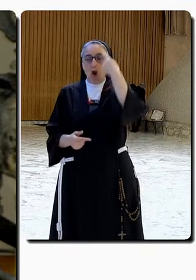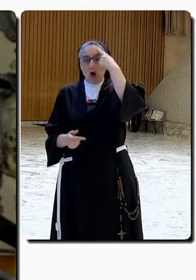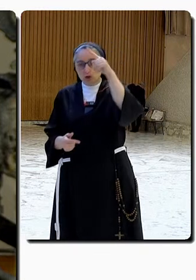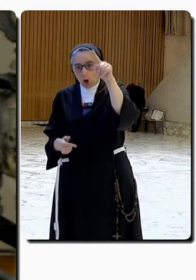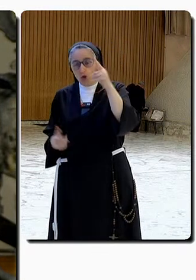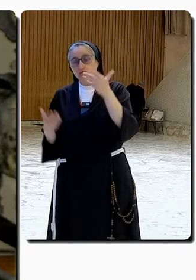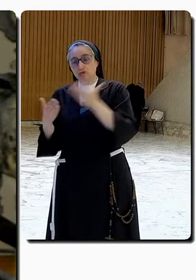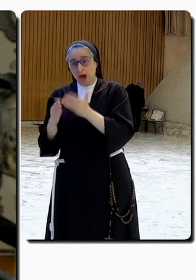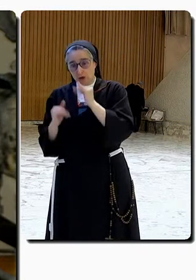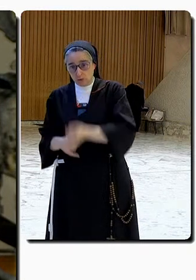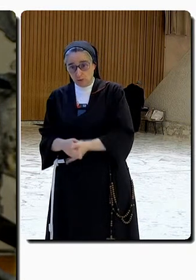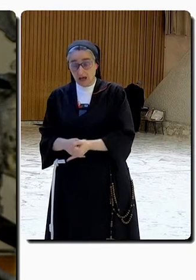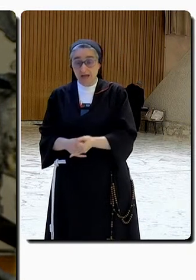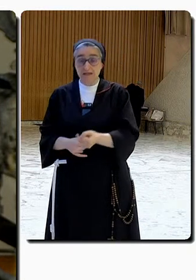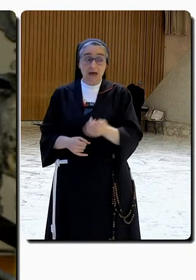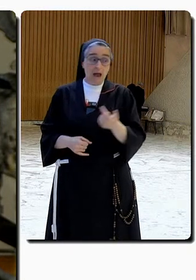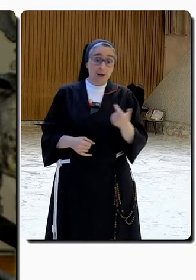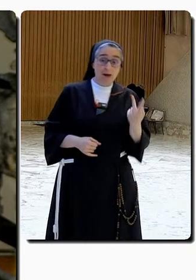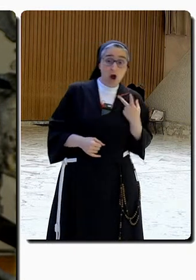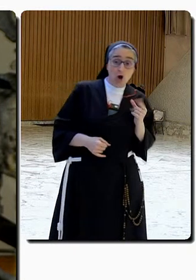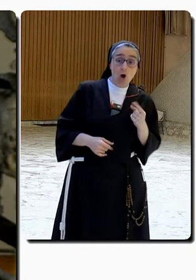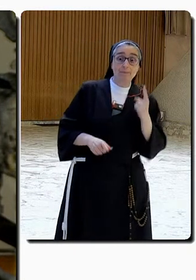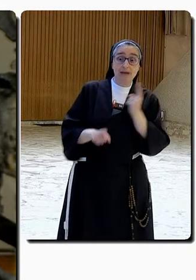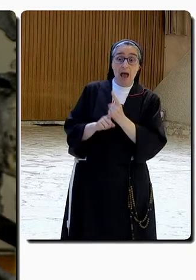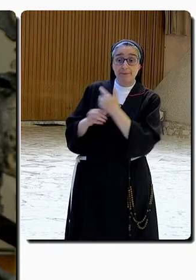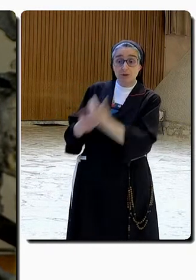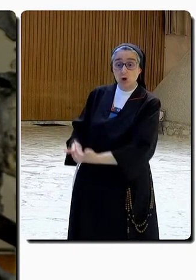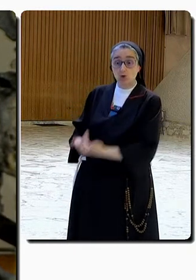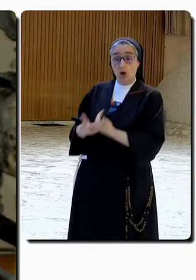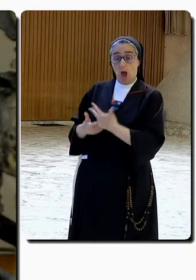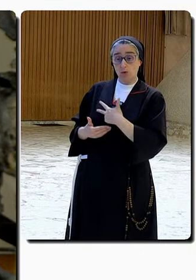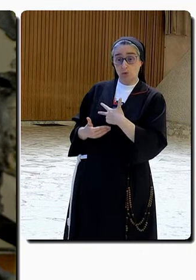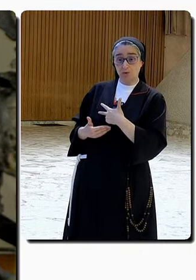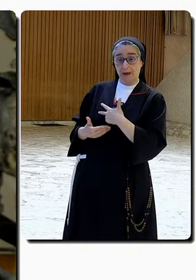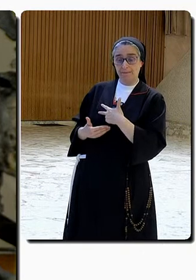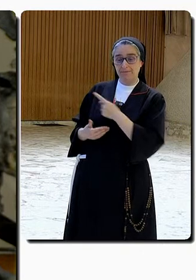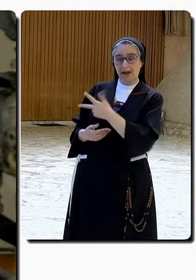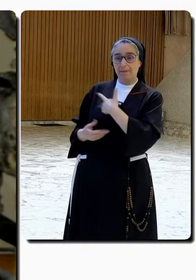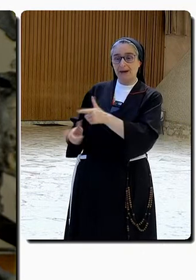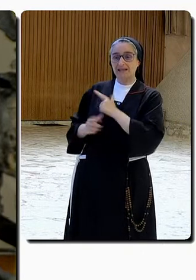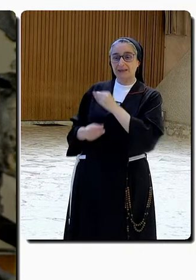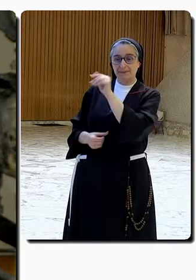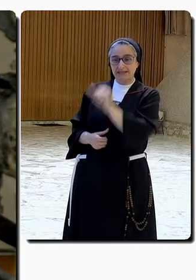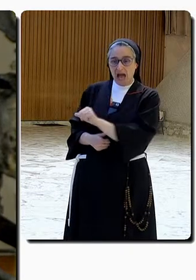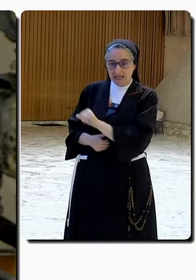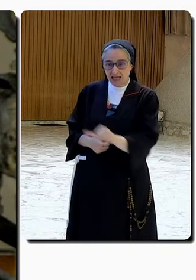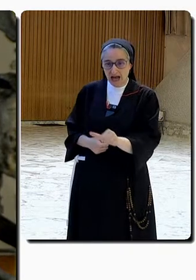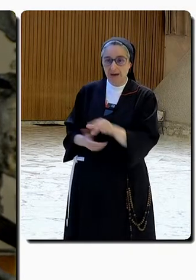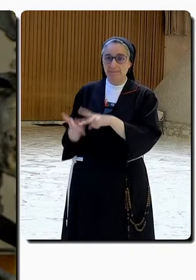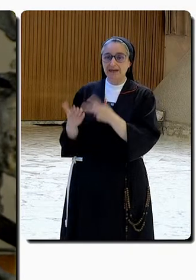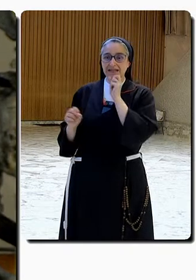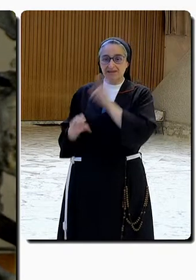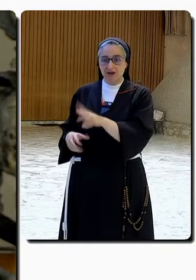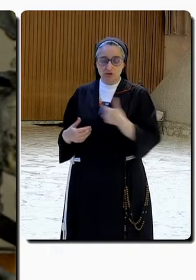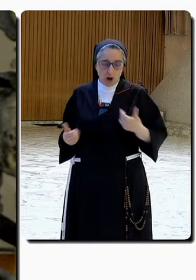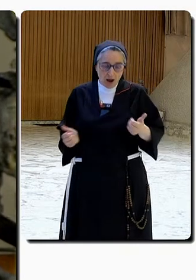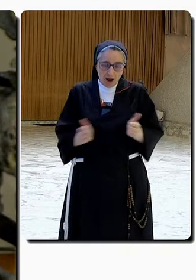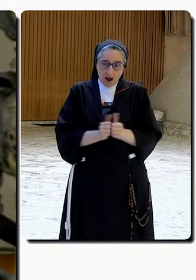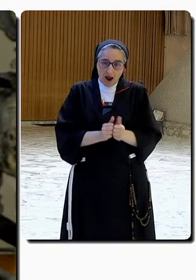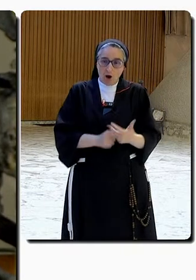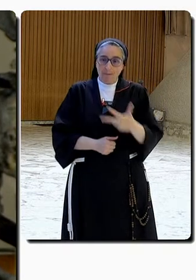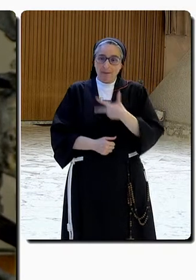priest who preach the gospel and administer the sacraments. Priesthood is an important